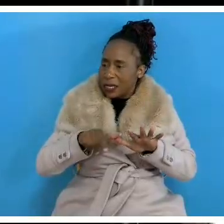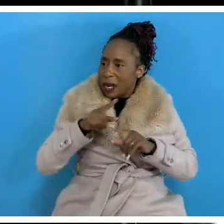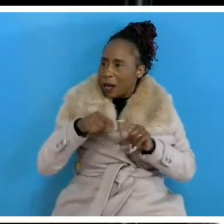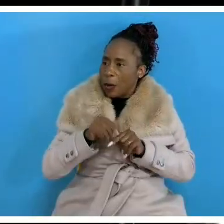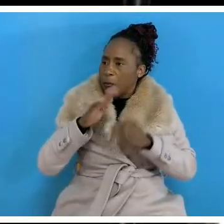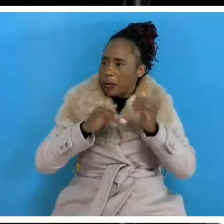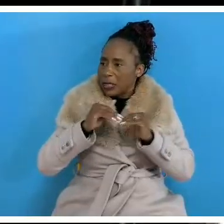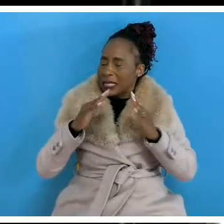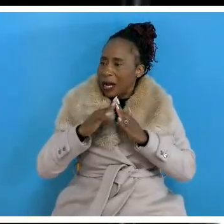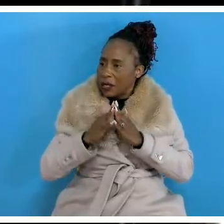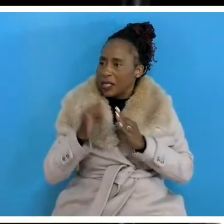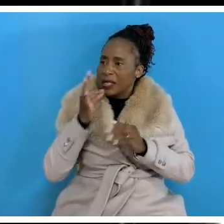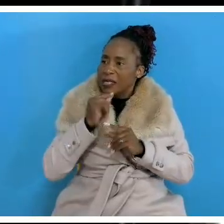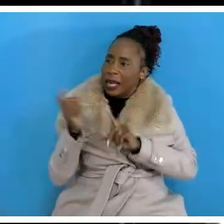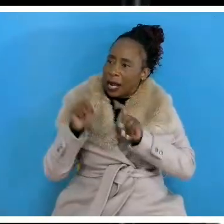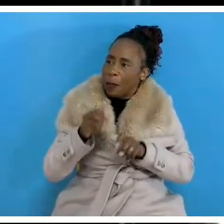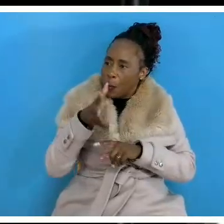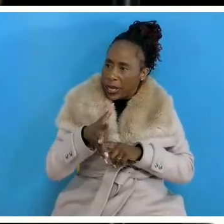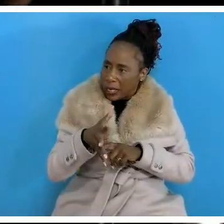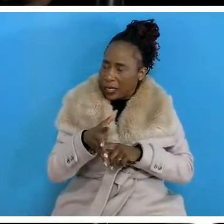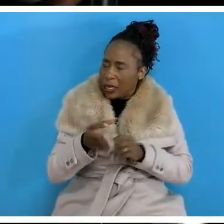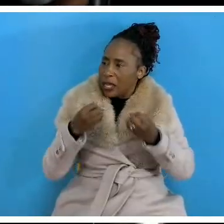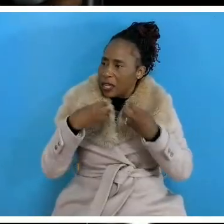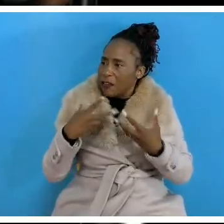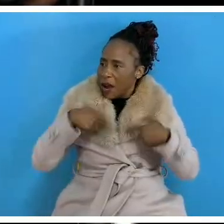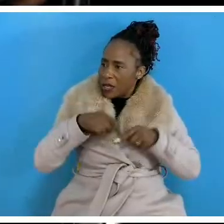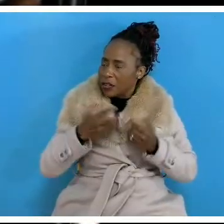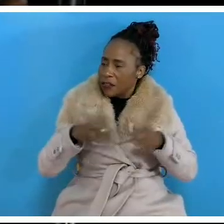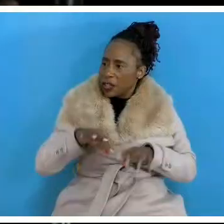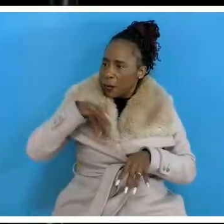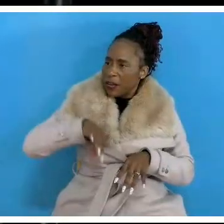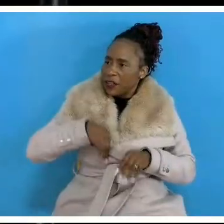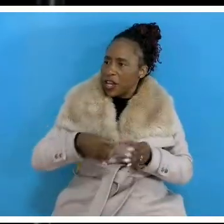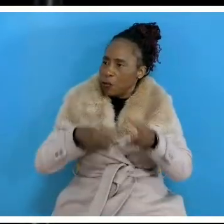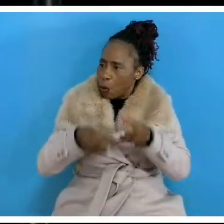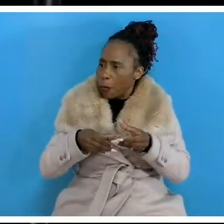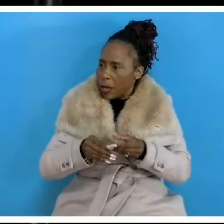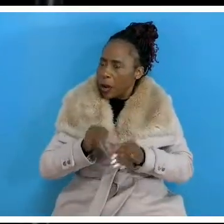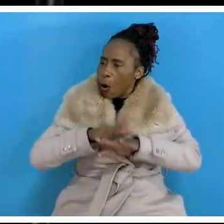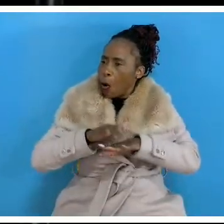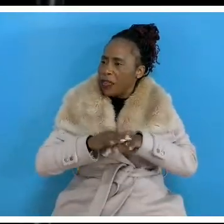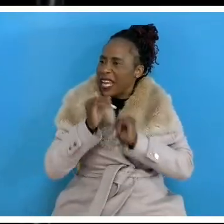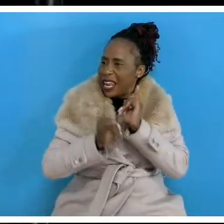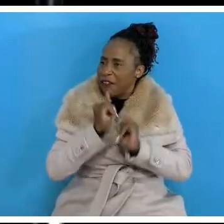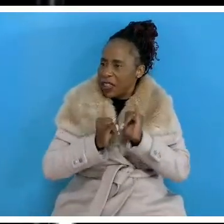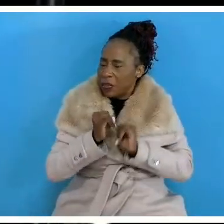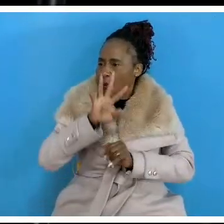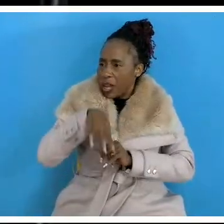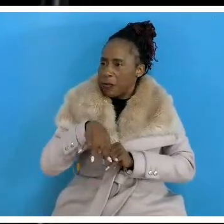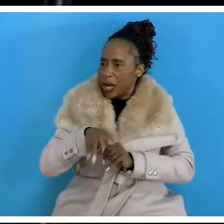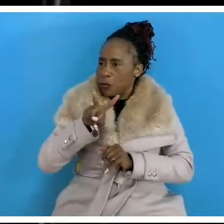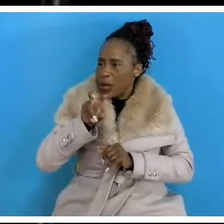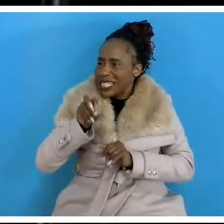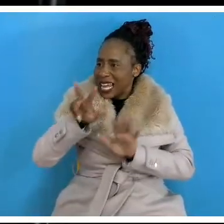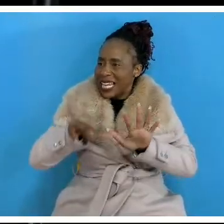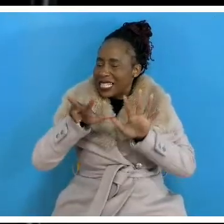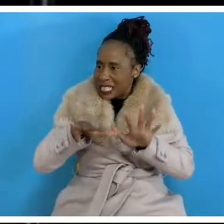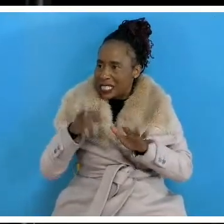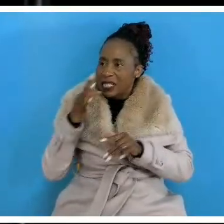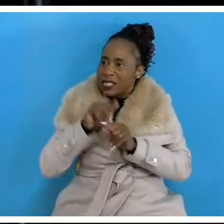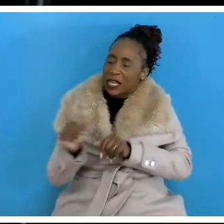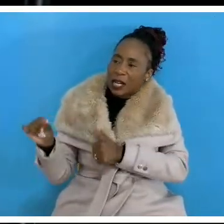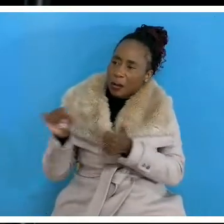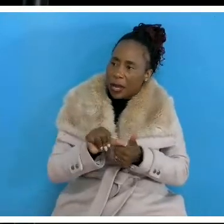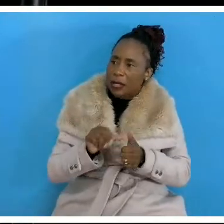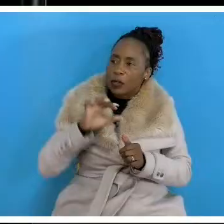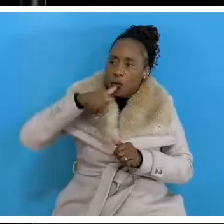building of houses. They said they would come. They gave us a beneficiary document on the 11th of April 2018 and said that it will